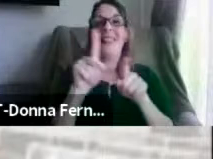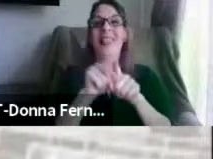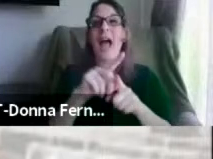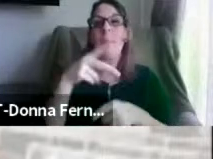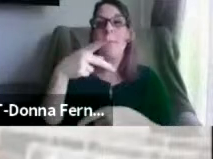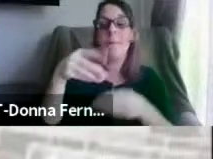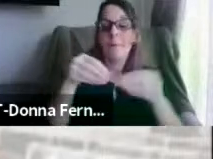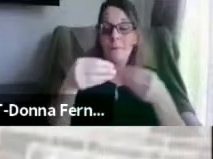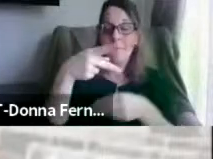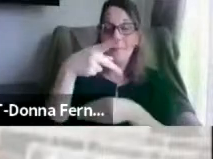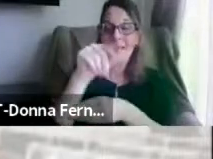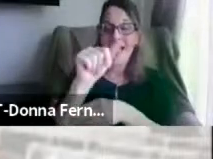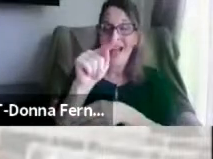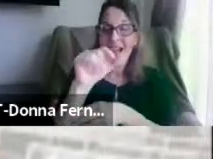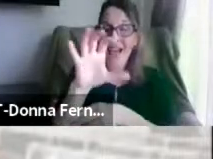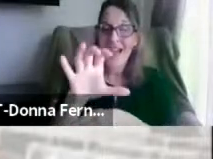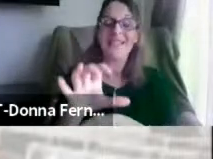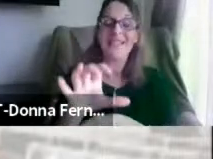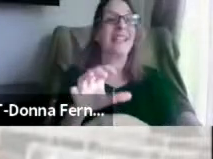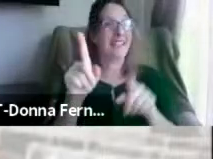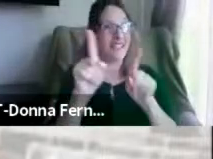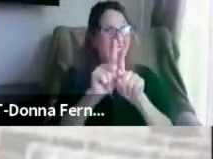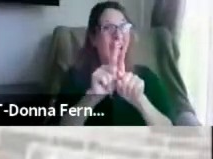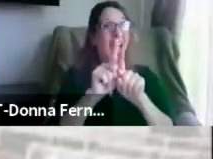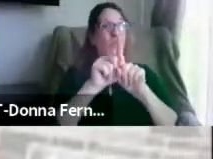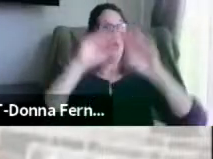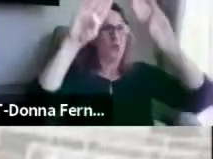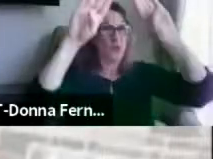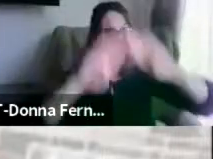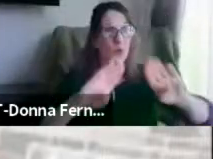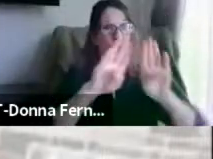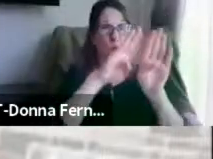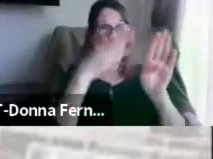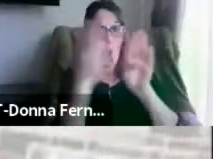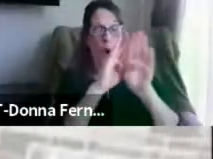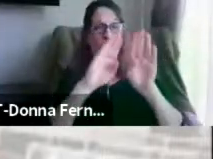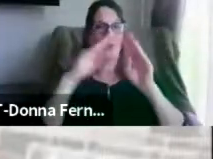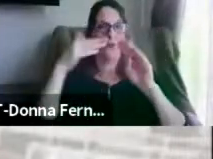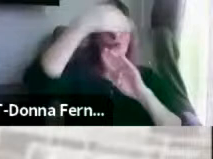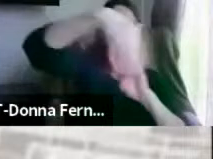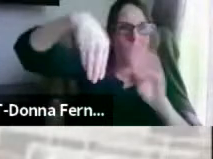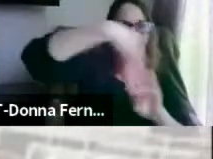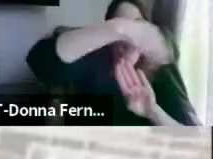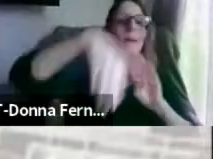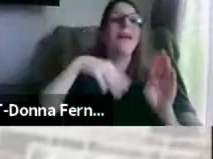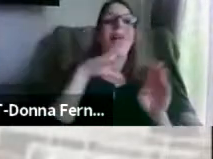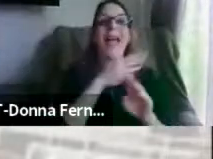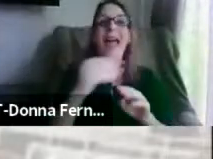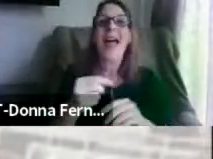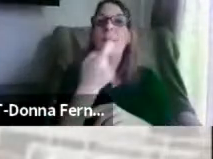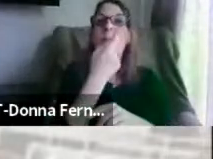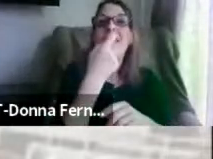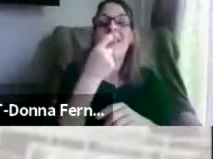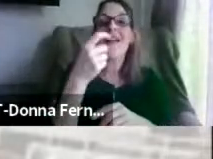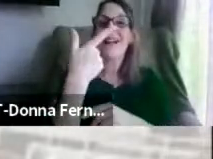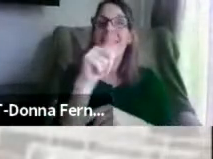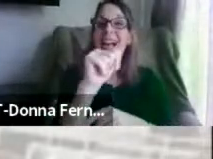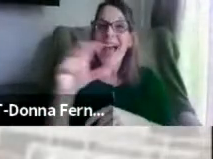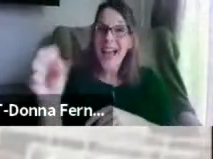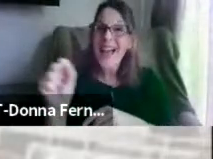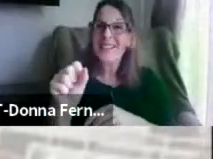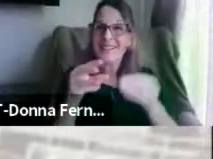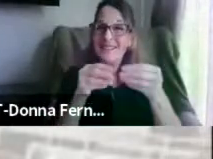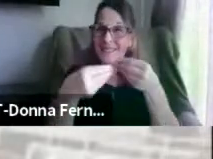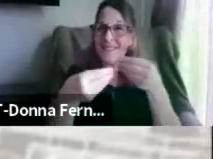plastic wrap. We've seen doors wrapped with plastic wrap. We've seen plexiglass. Basically, anything